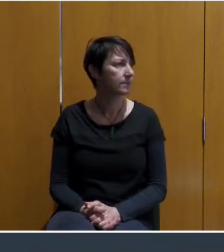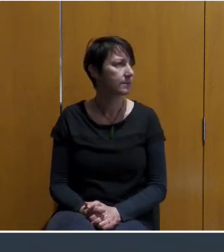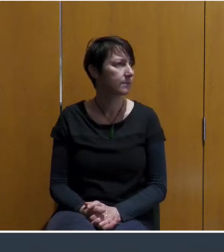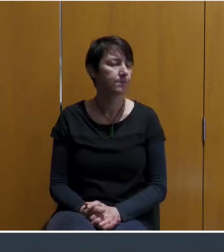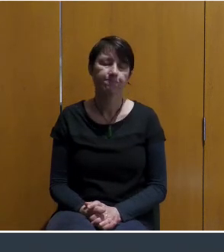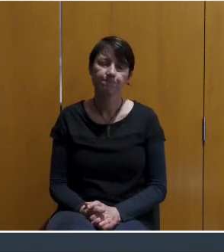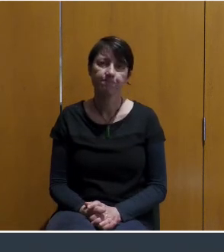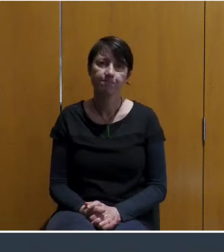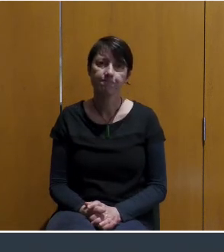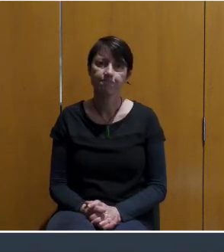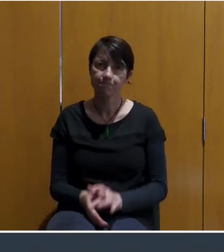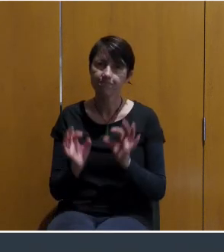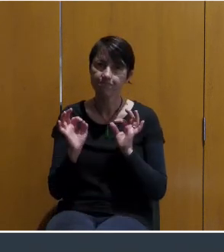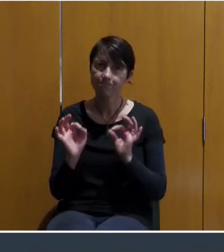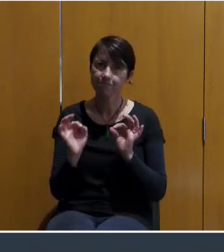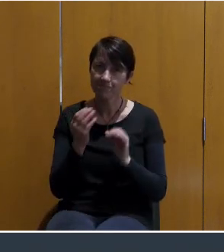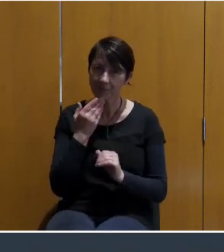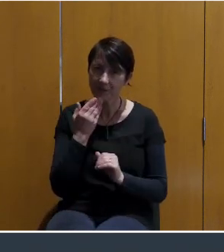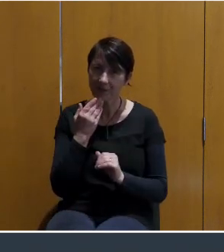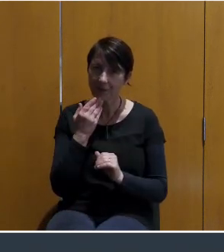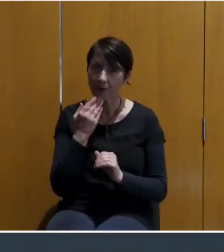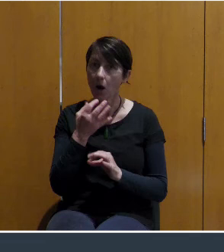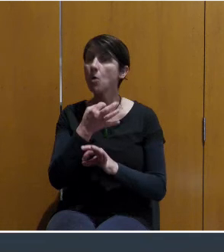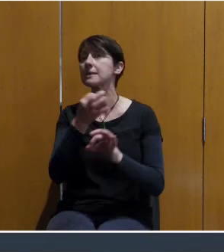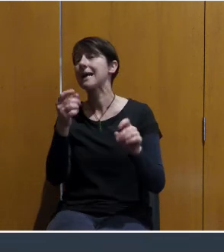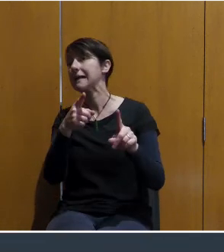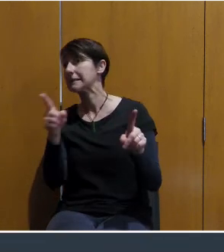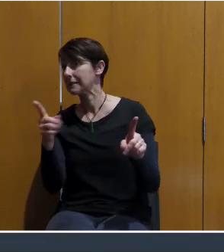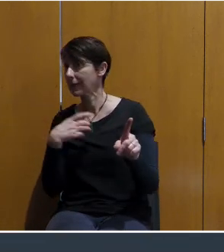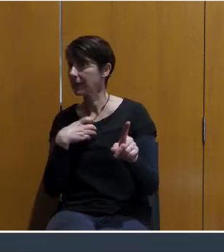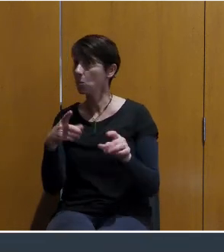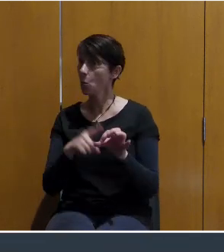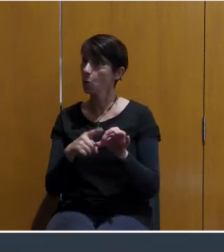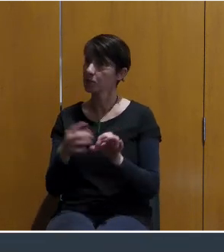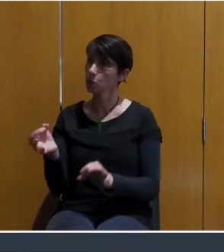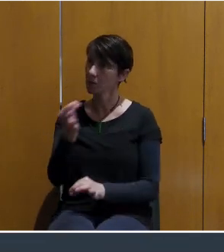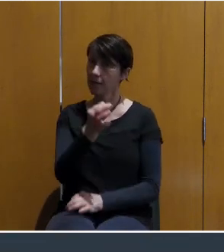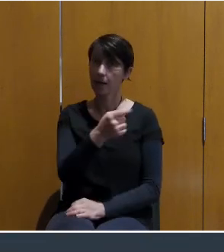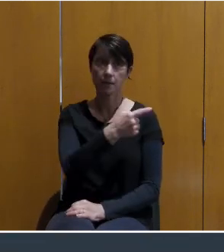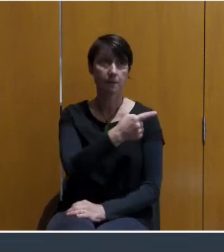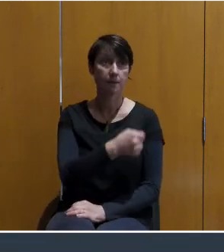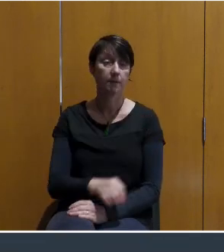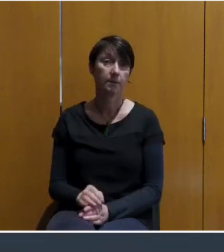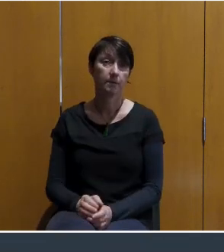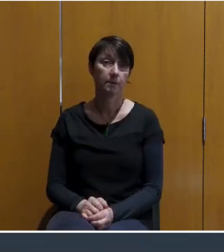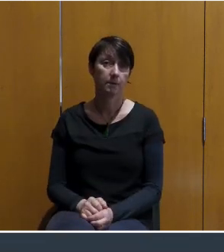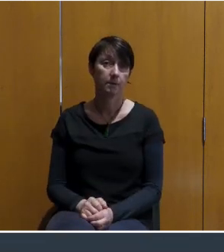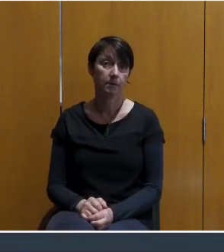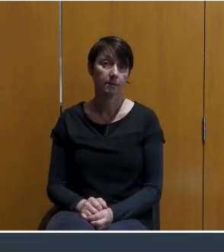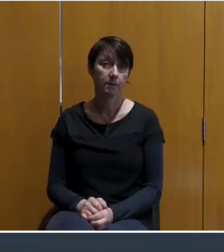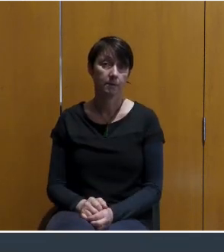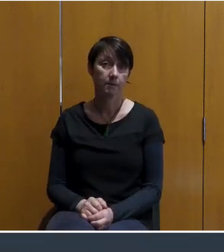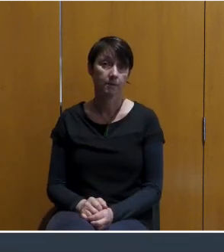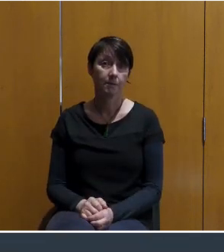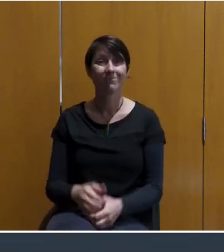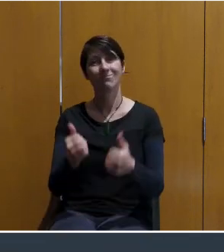Excellent, thank you. I will just check in one final time with councillors if there's any questions for Alison. No.